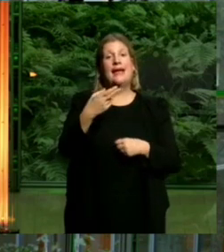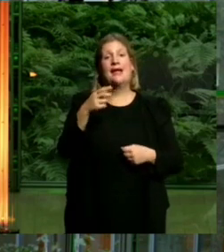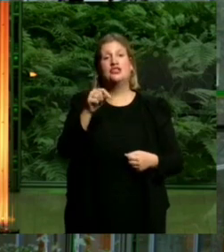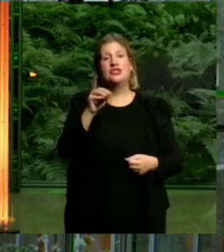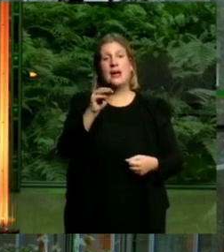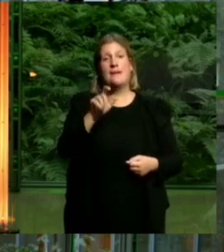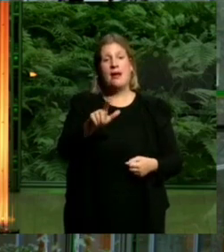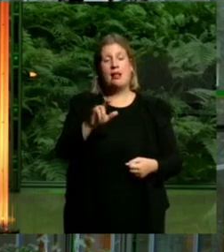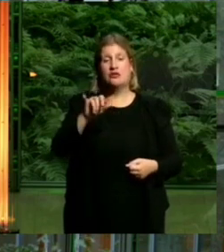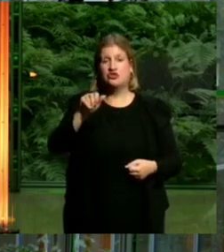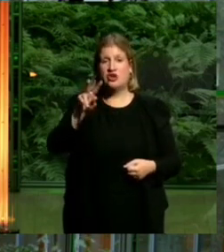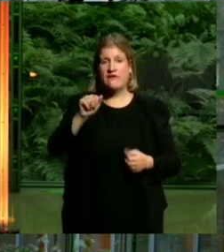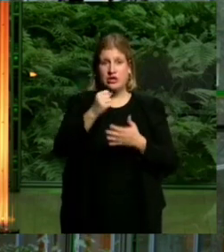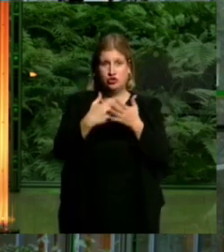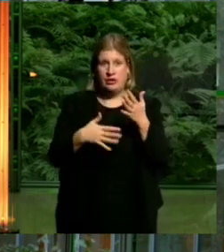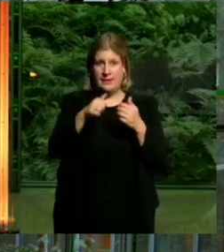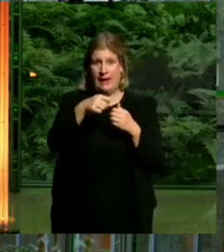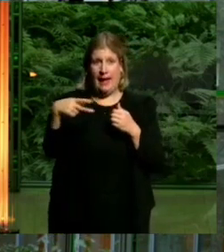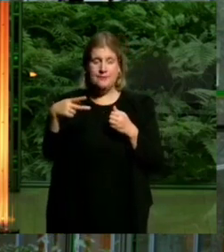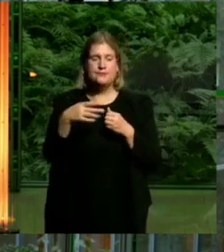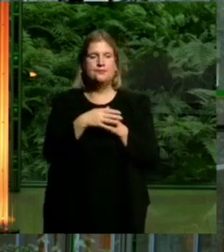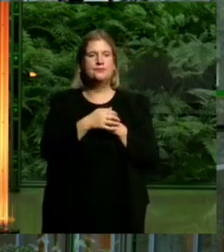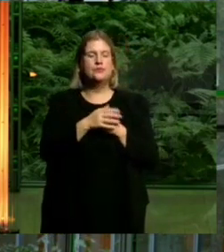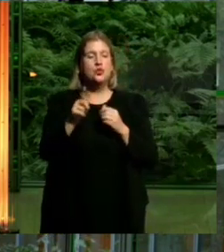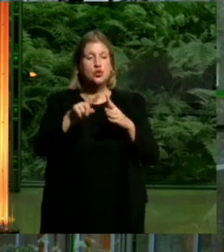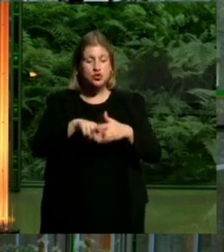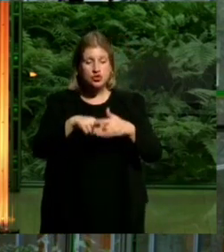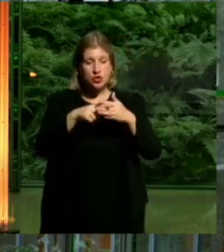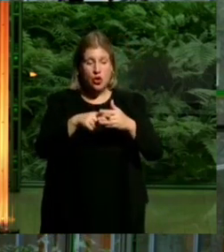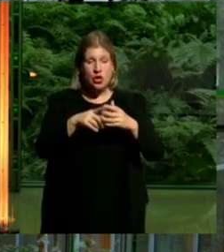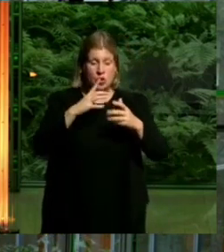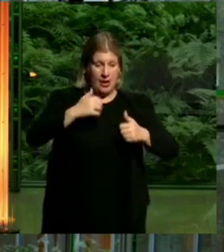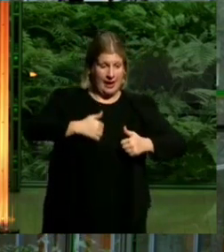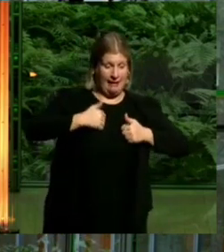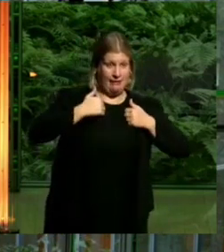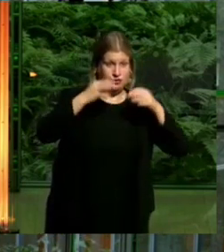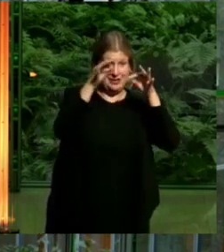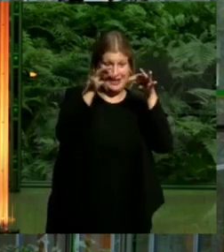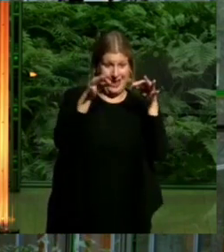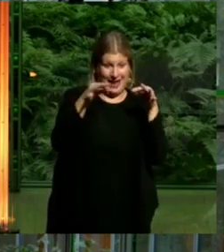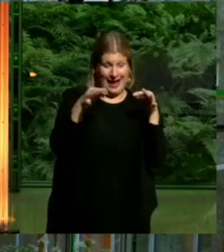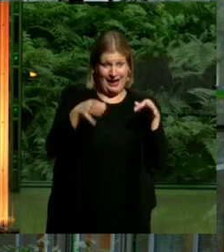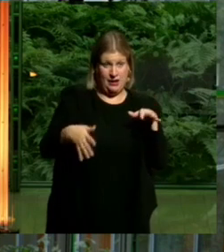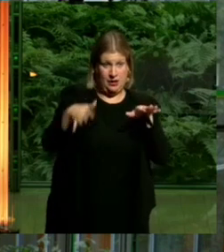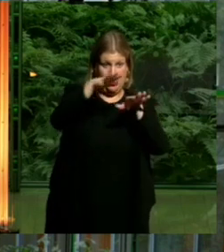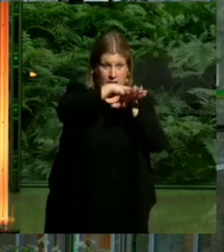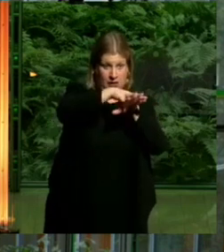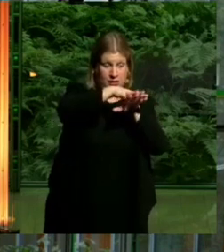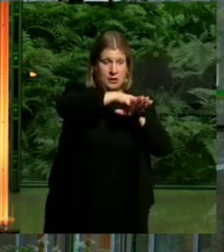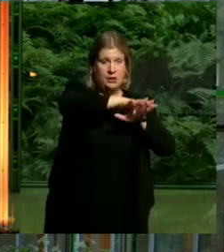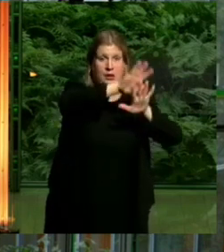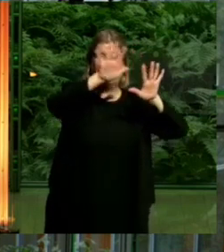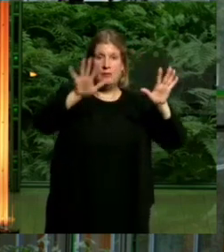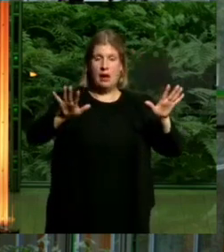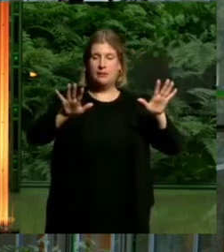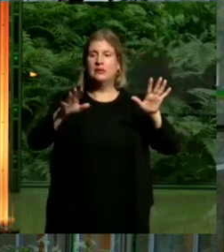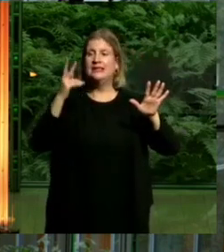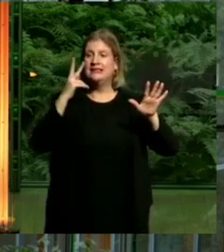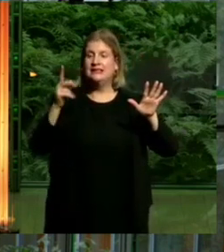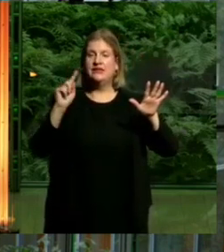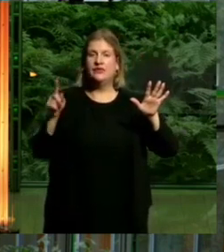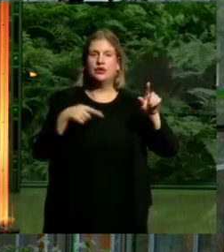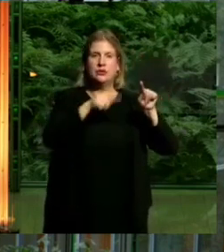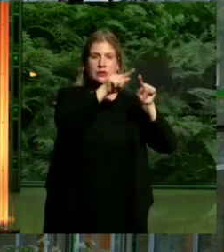JavaScript app where you're going to start to break apart the address lines, looking at first the commas